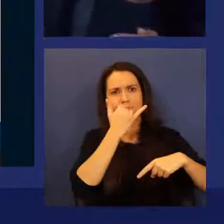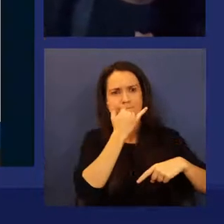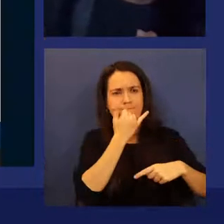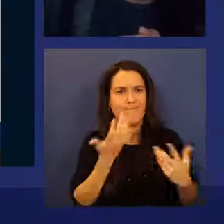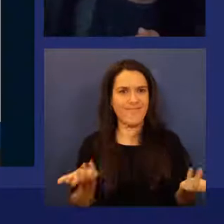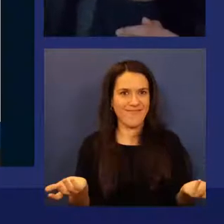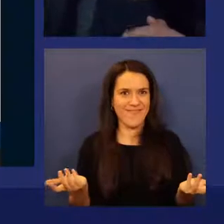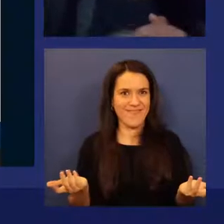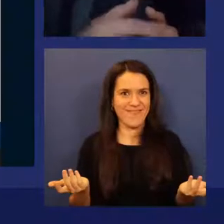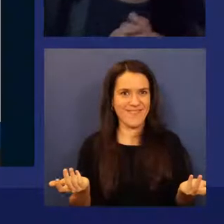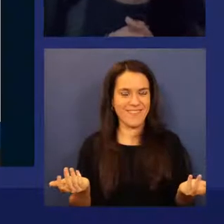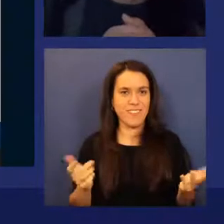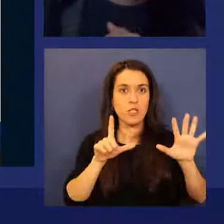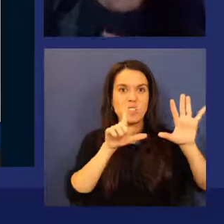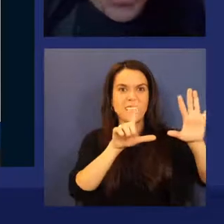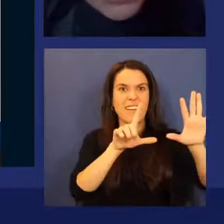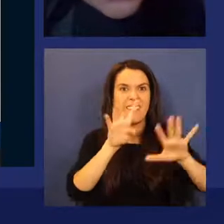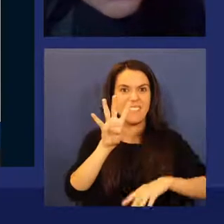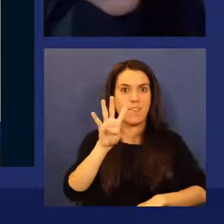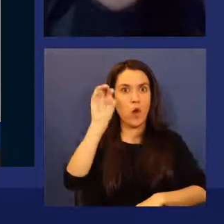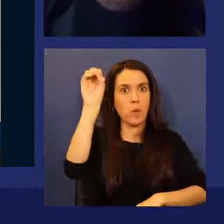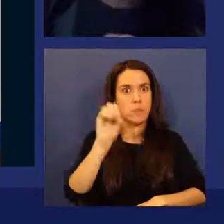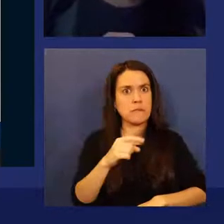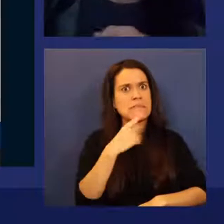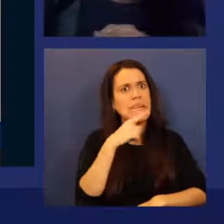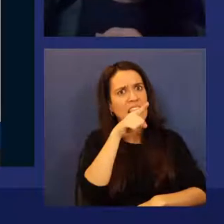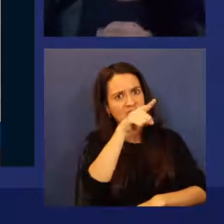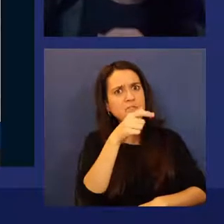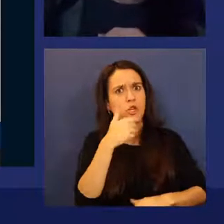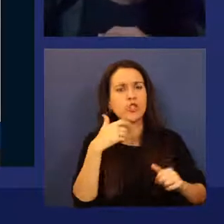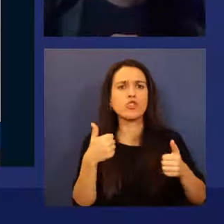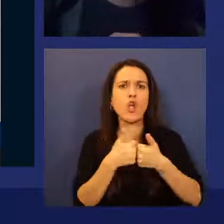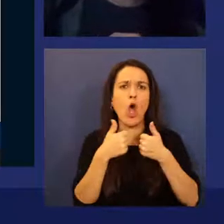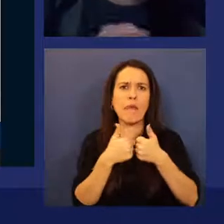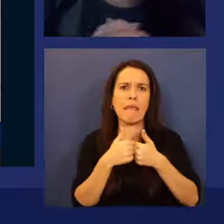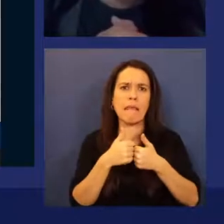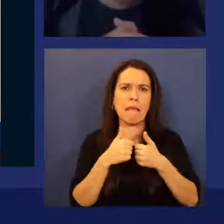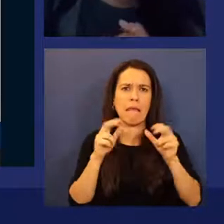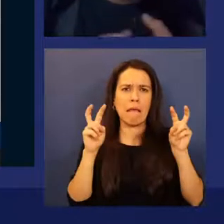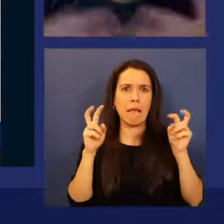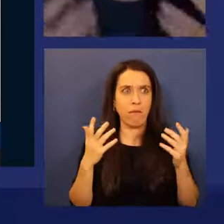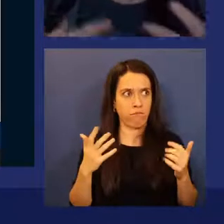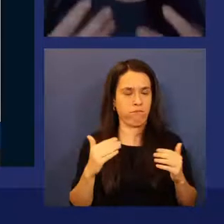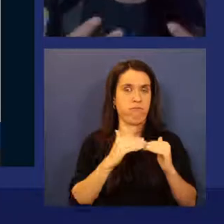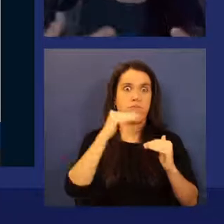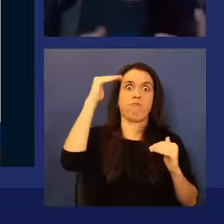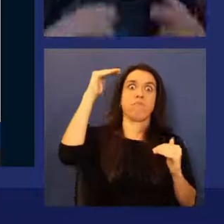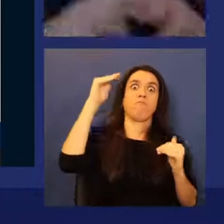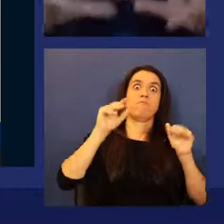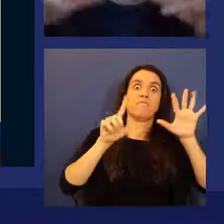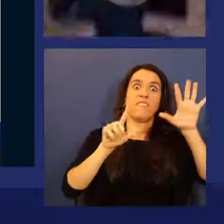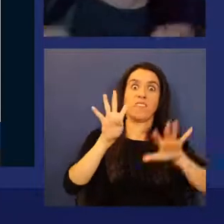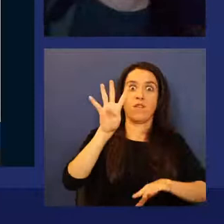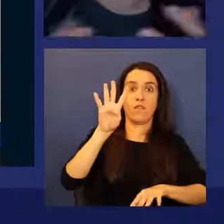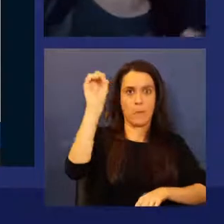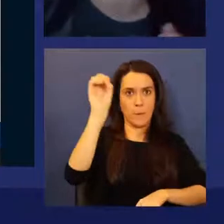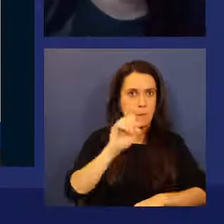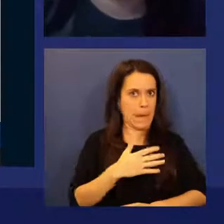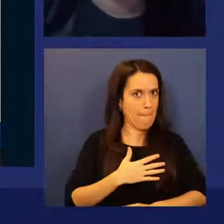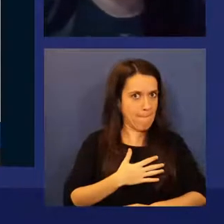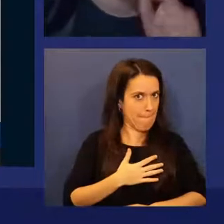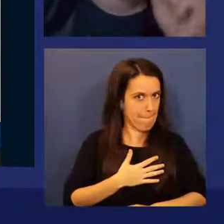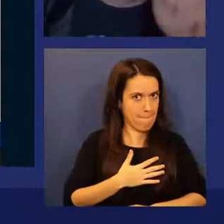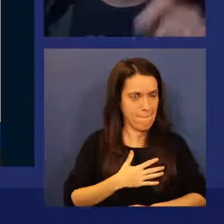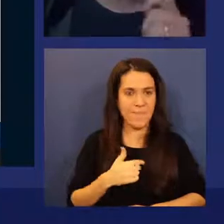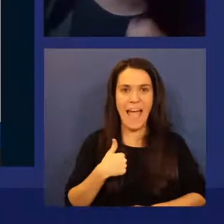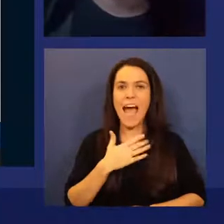it's 74% confident that this is a toy. That's relatively high. So I want to be able to explain